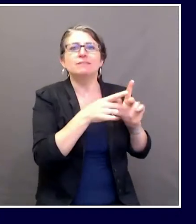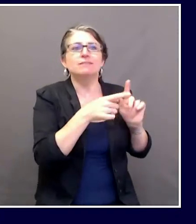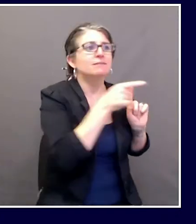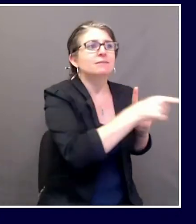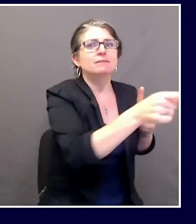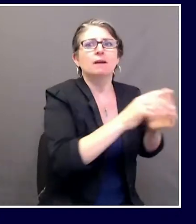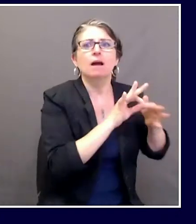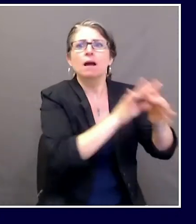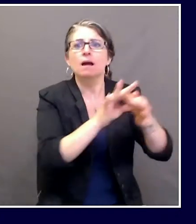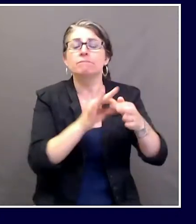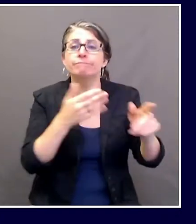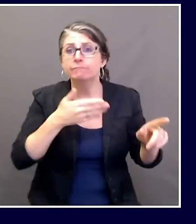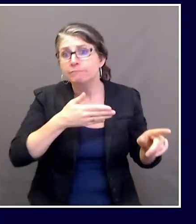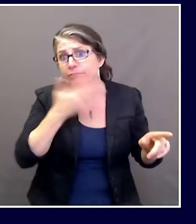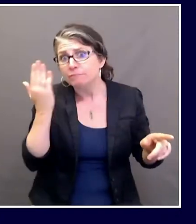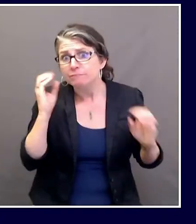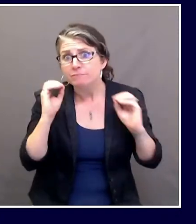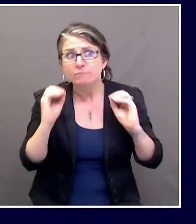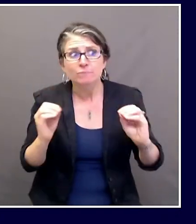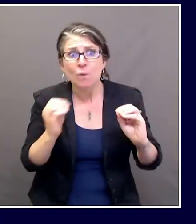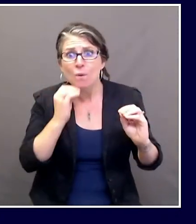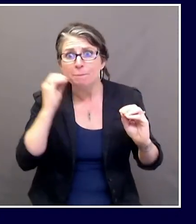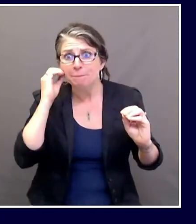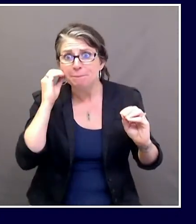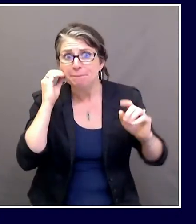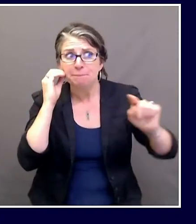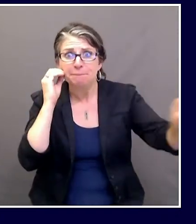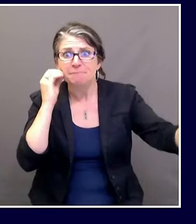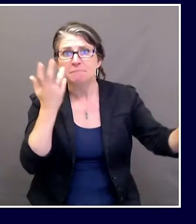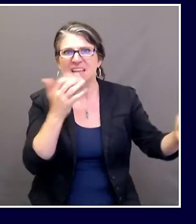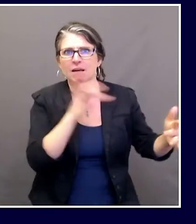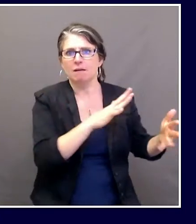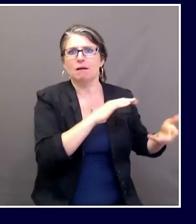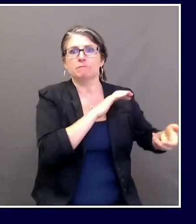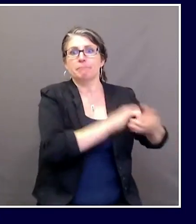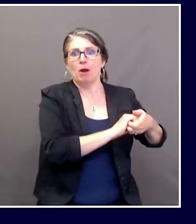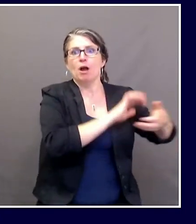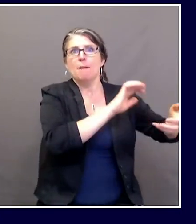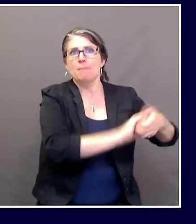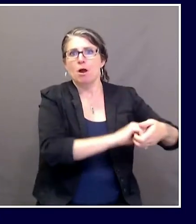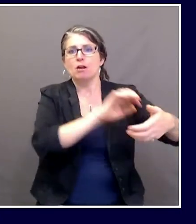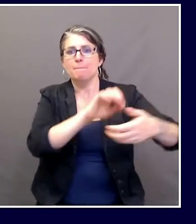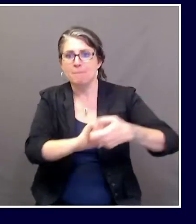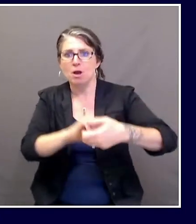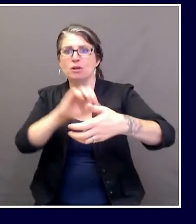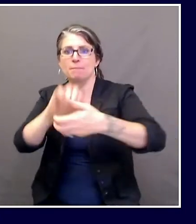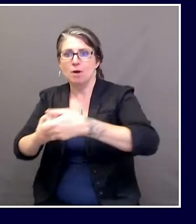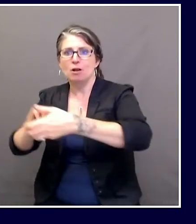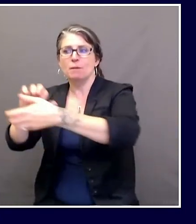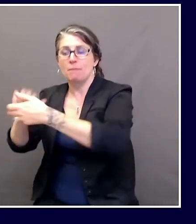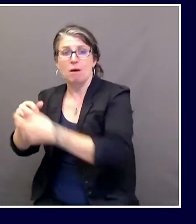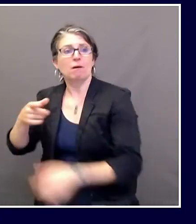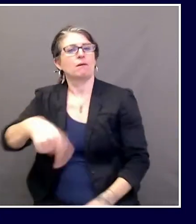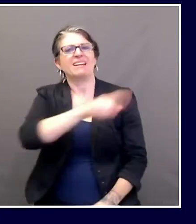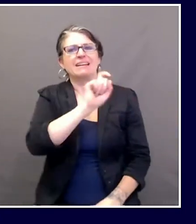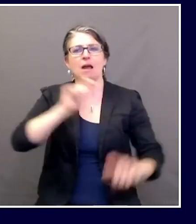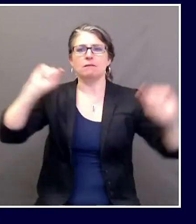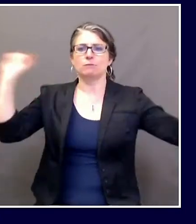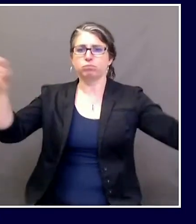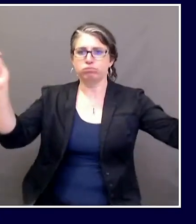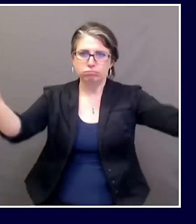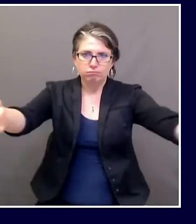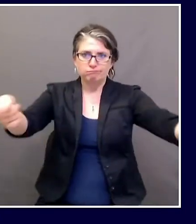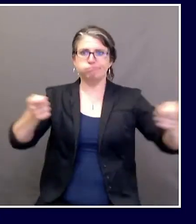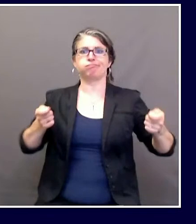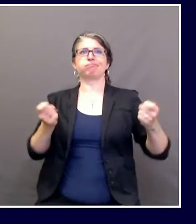to make evening vaccinations more available. We'll have more details in a couple of days. But as a reminder,